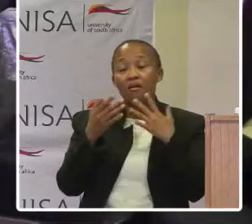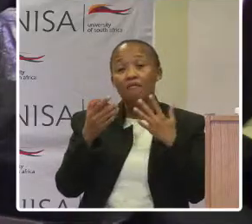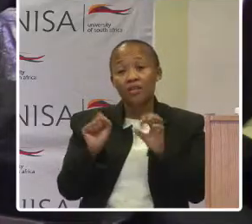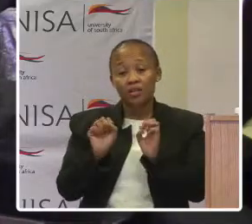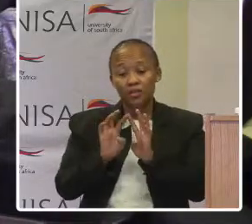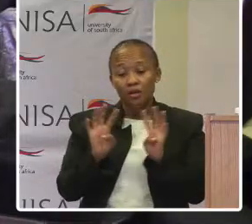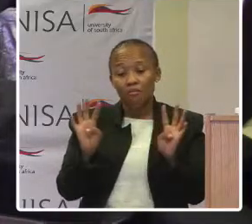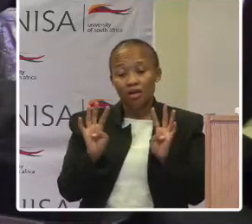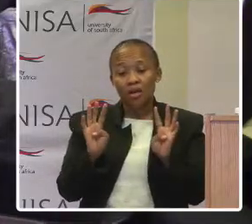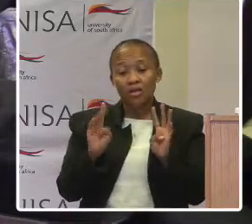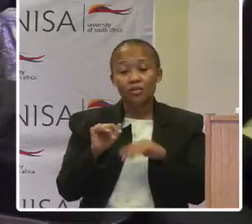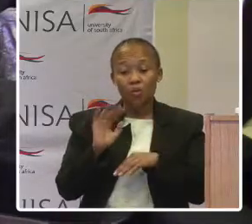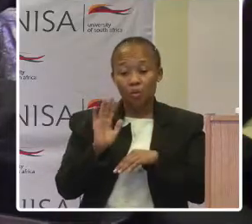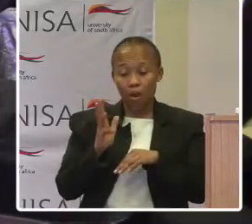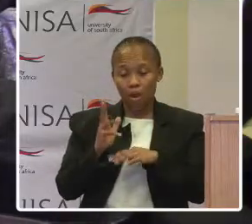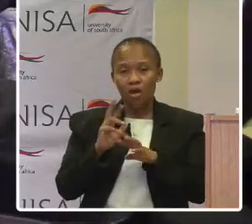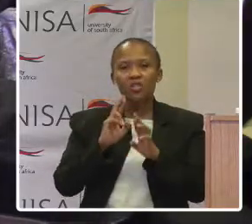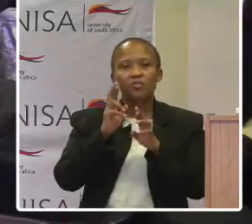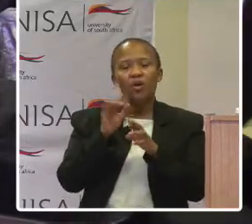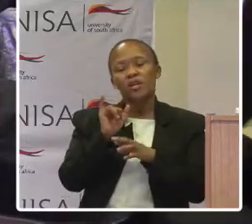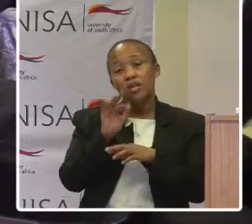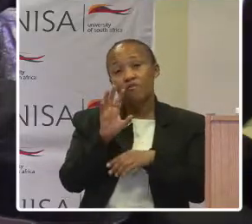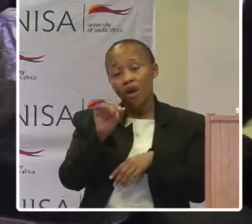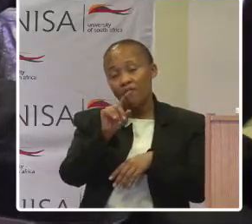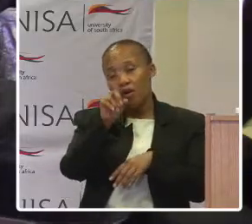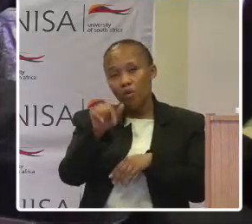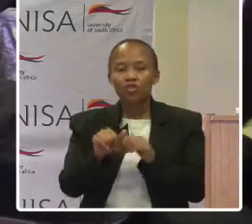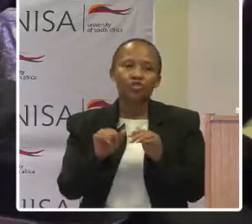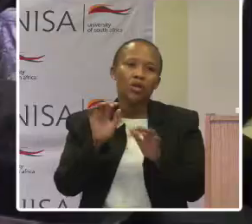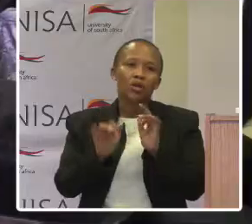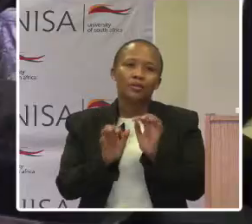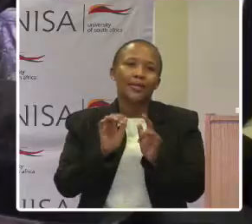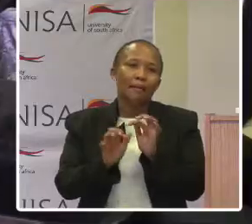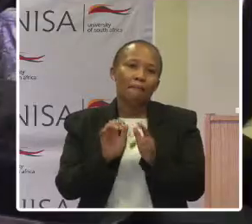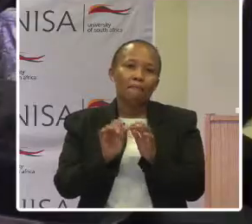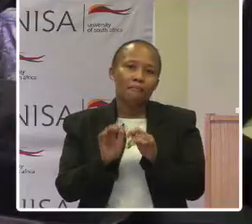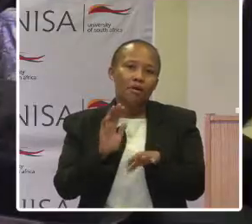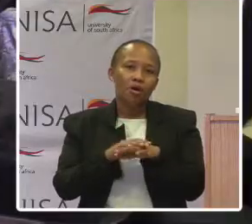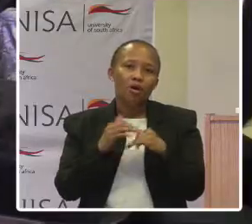there. Can I request you to respond?